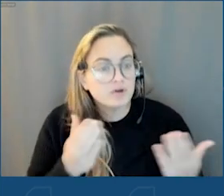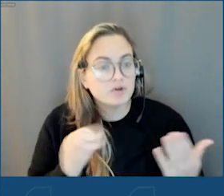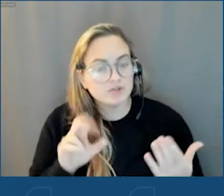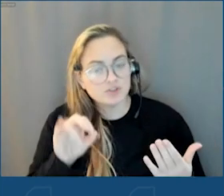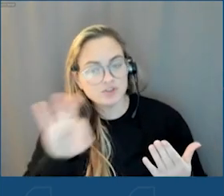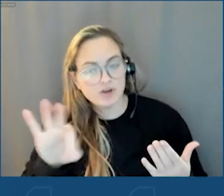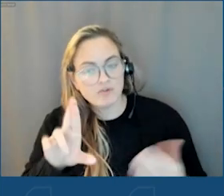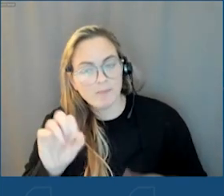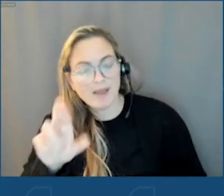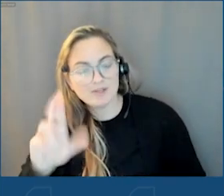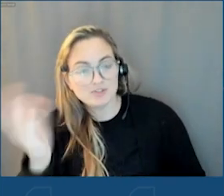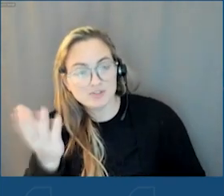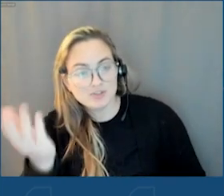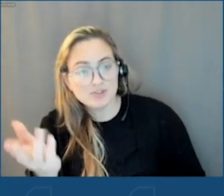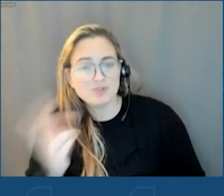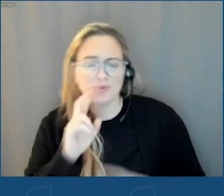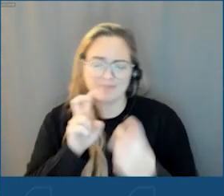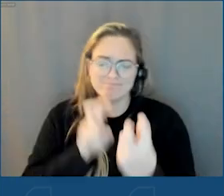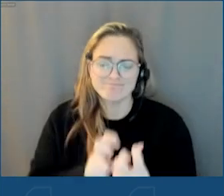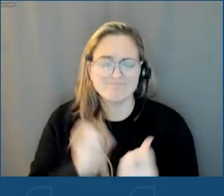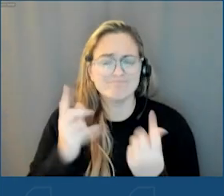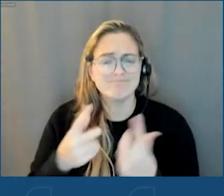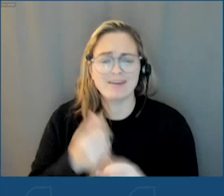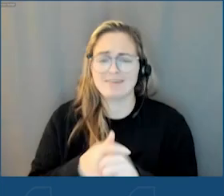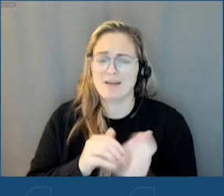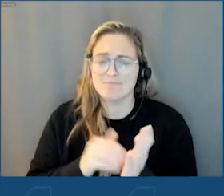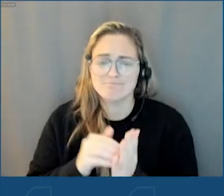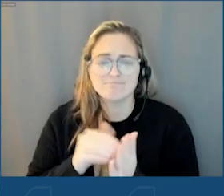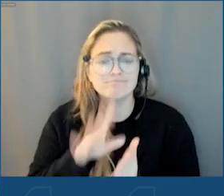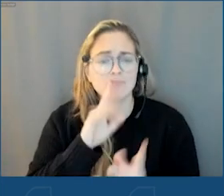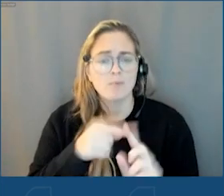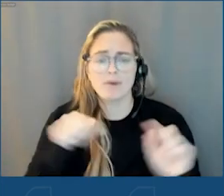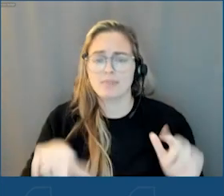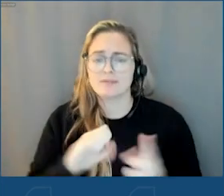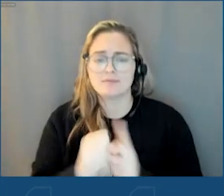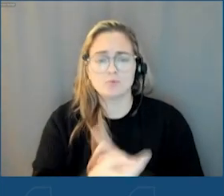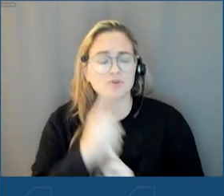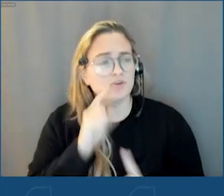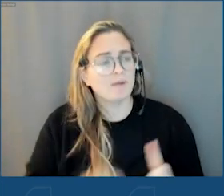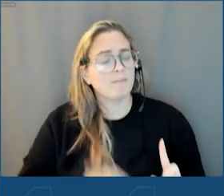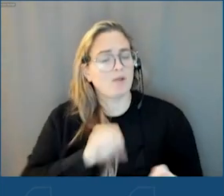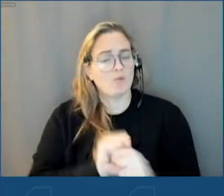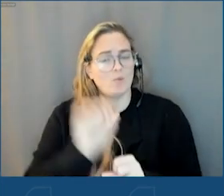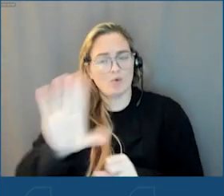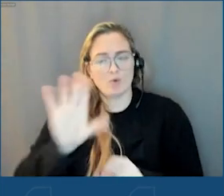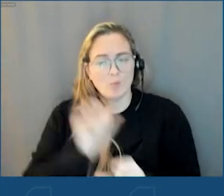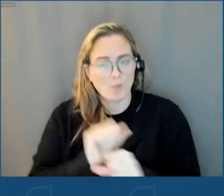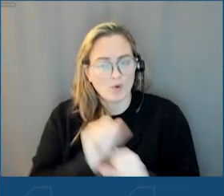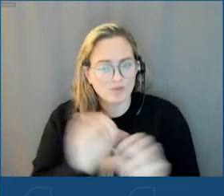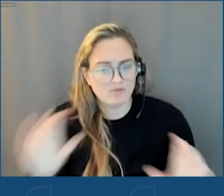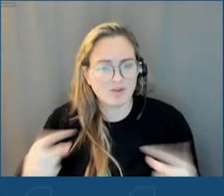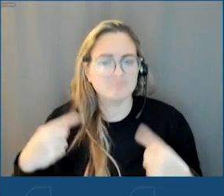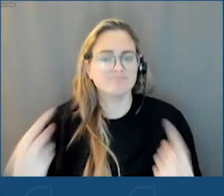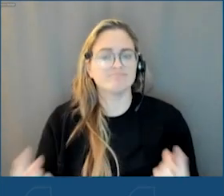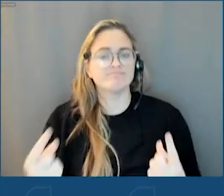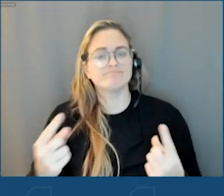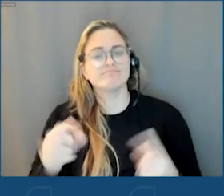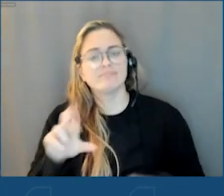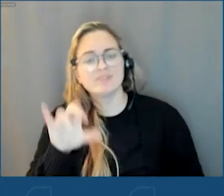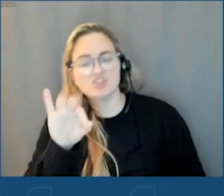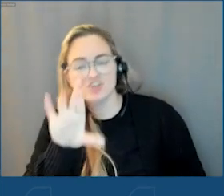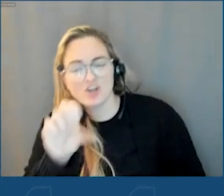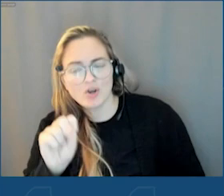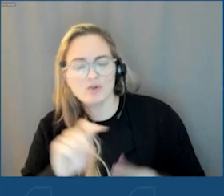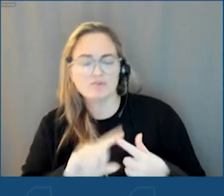Baxter here. We sat together many, many times talking about this, and I'm proud of the work that you've done as well, the sheriffs and the police departments,